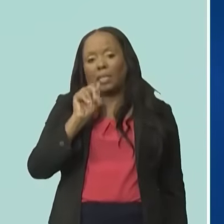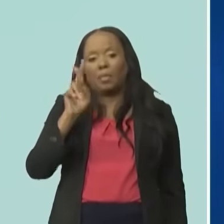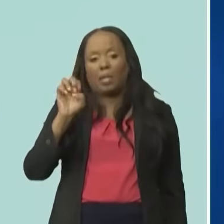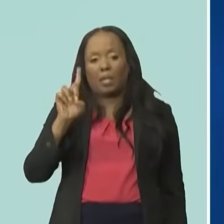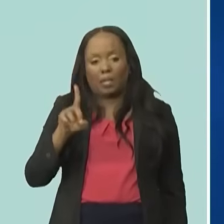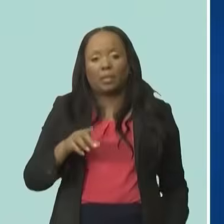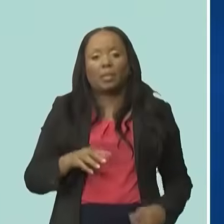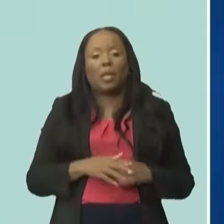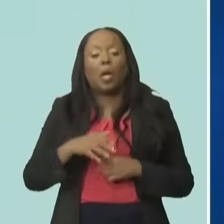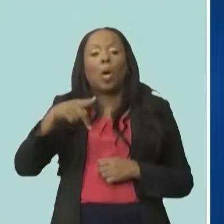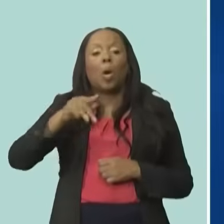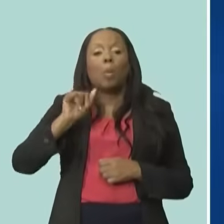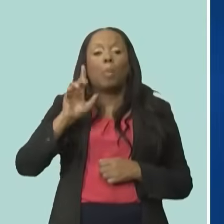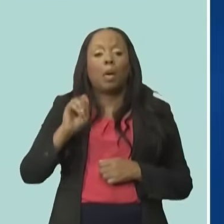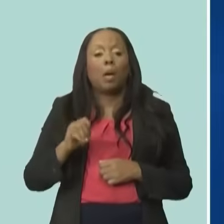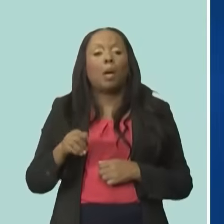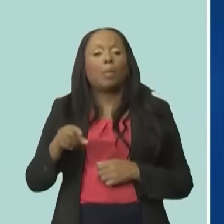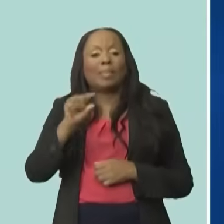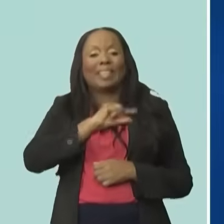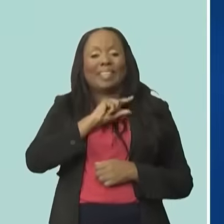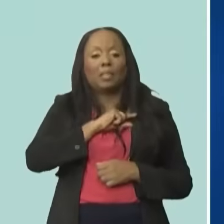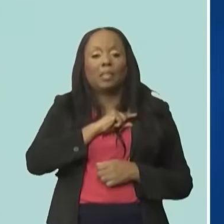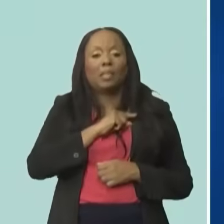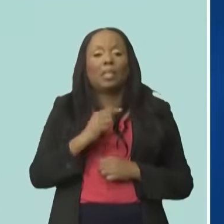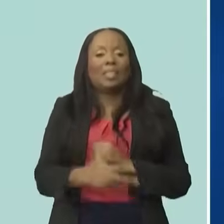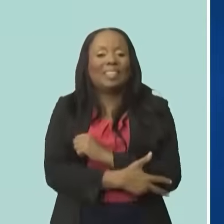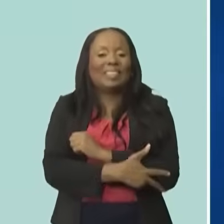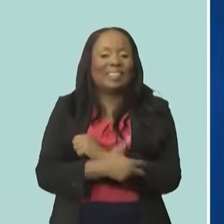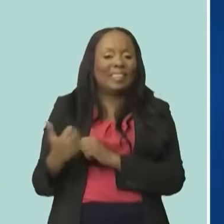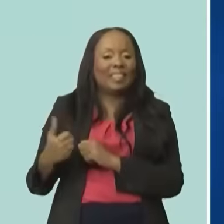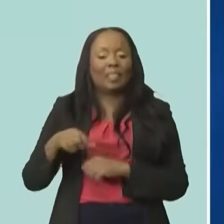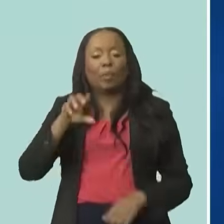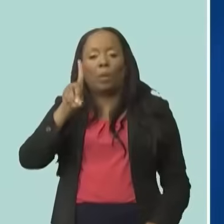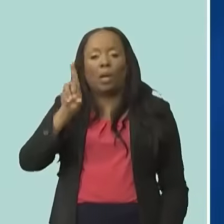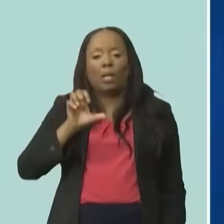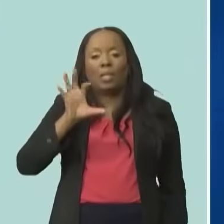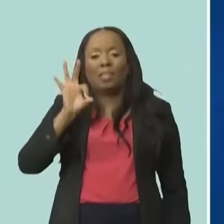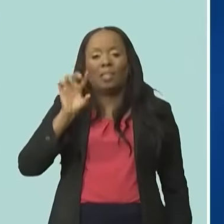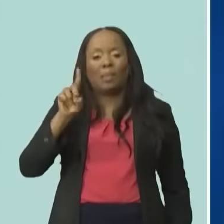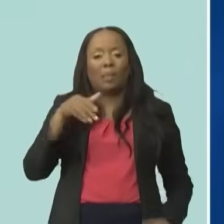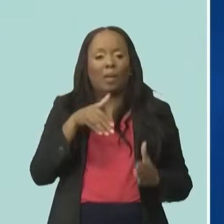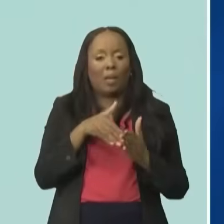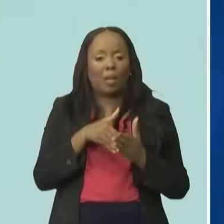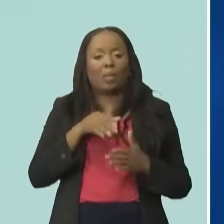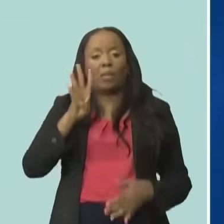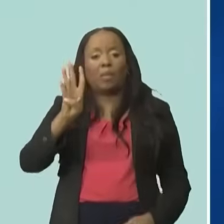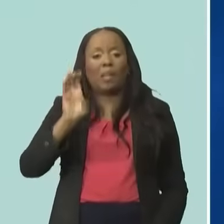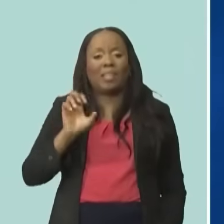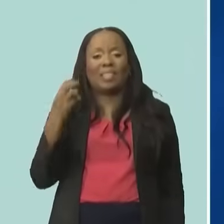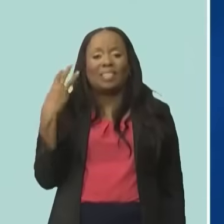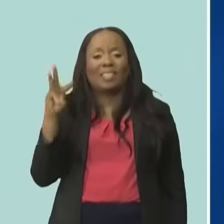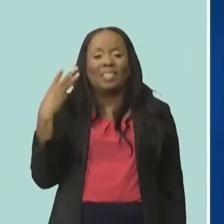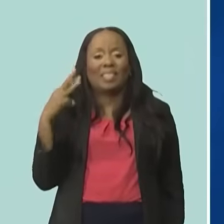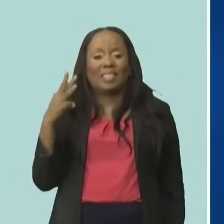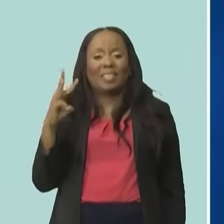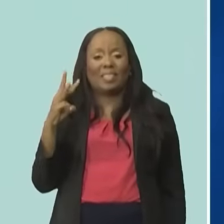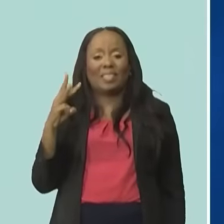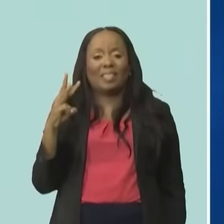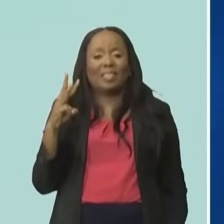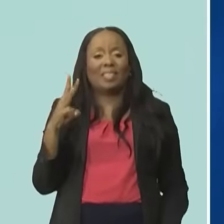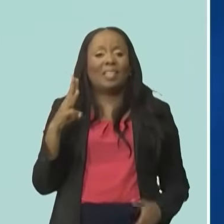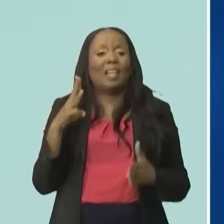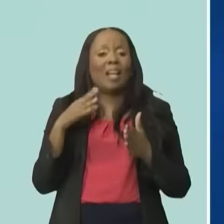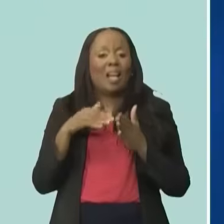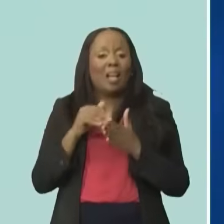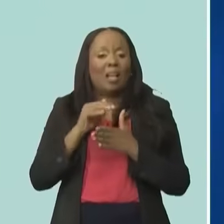a recommendation by the Barbados Bar Association. Pyle was found guilty on June 5, 2019, of stealing